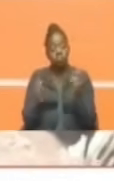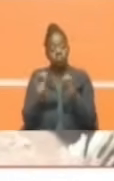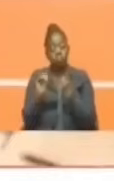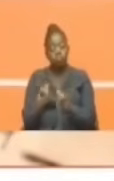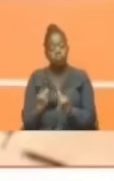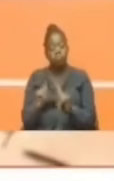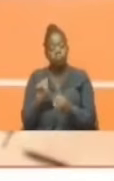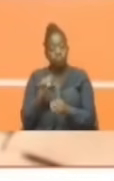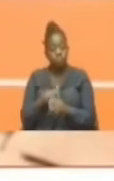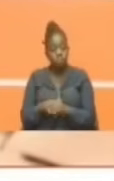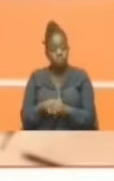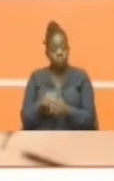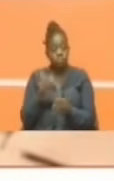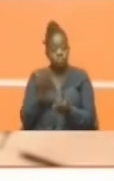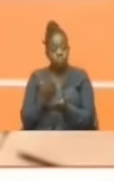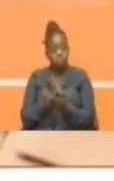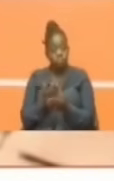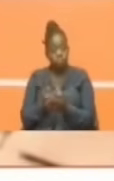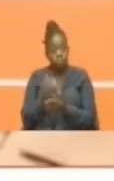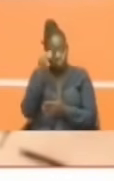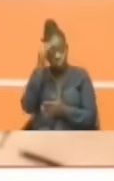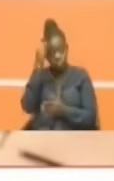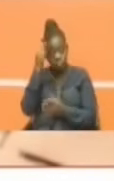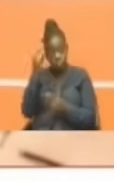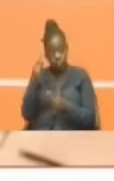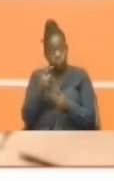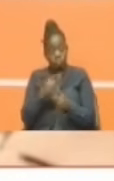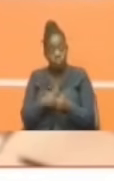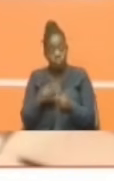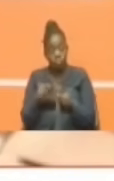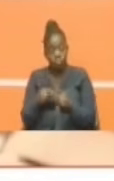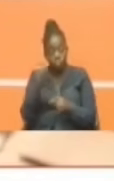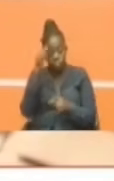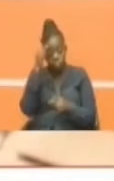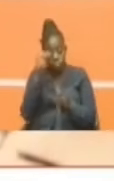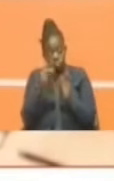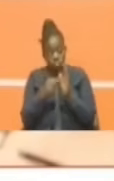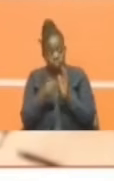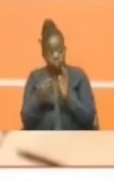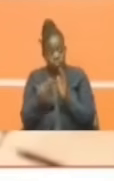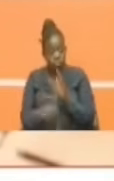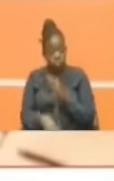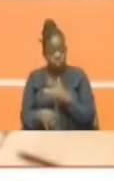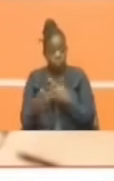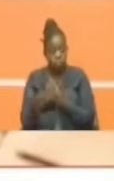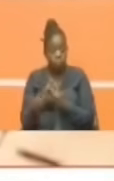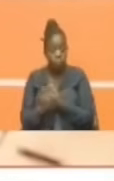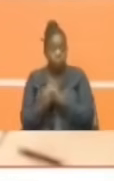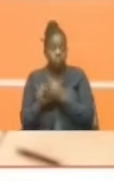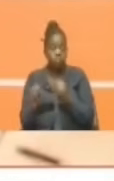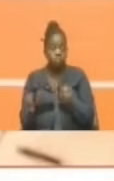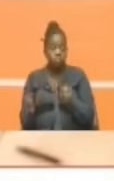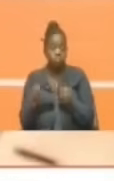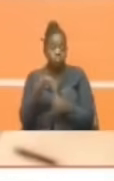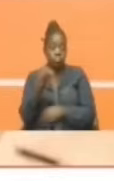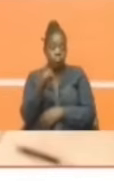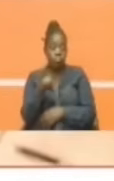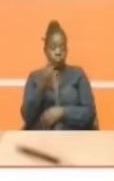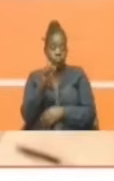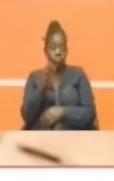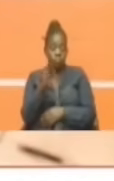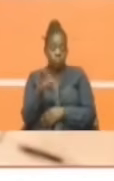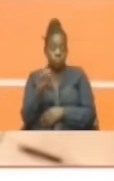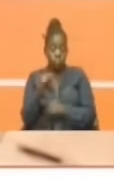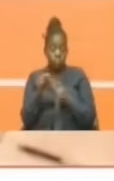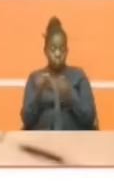bawangaalira. Tuwanjagidde poliisi ebbanga ddene era poliisi neraga nti ejja okututaasaba kuba pavers. Naye